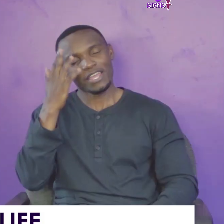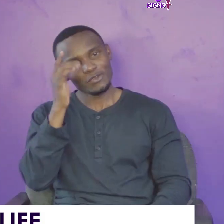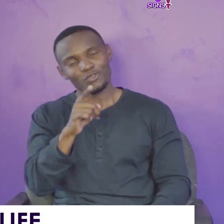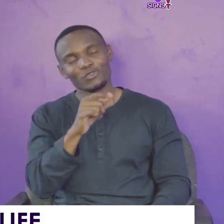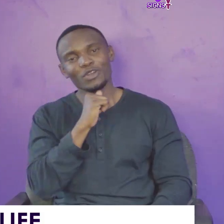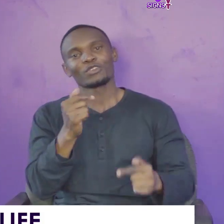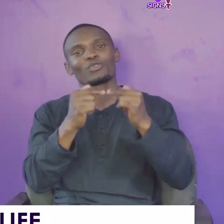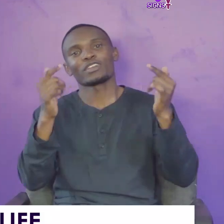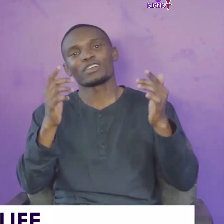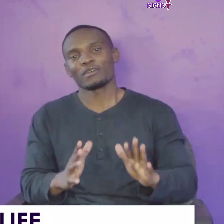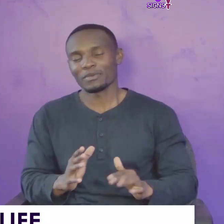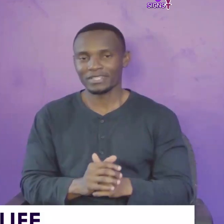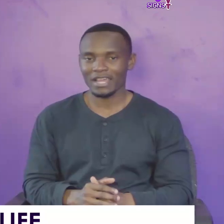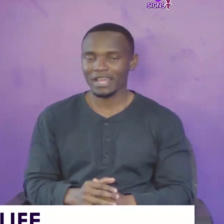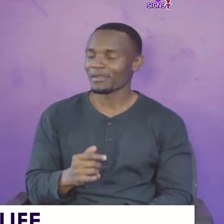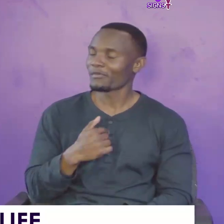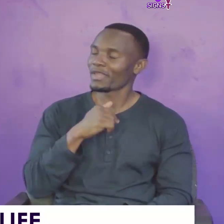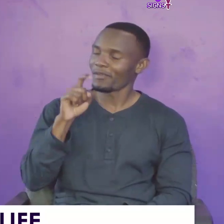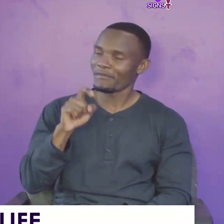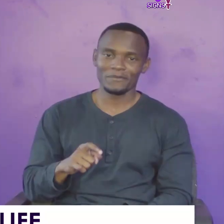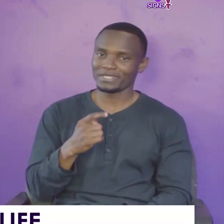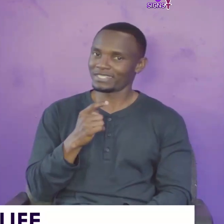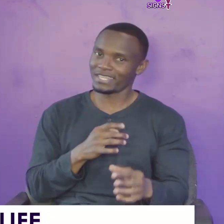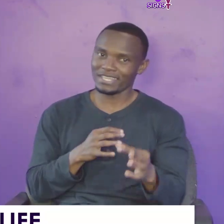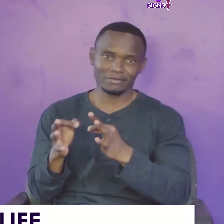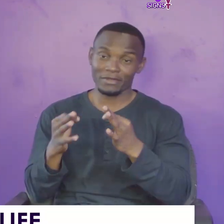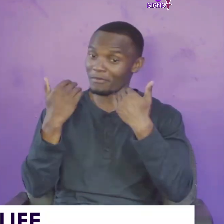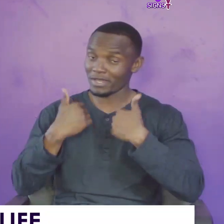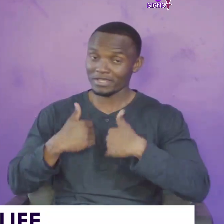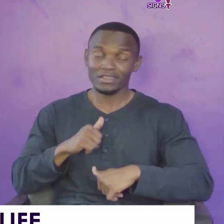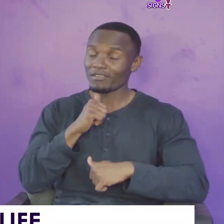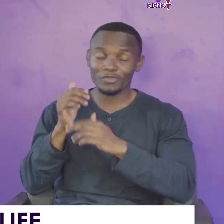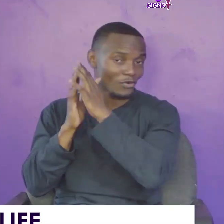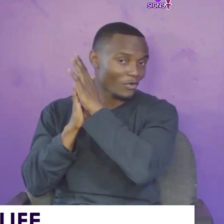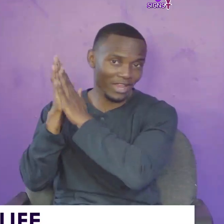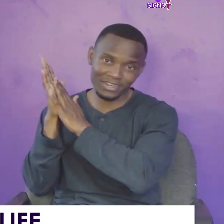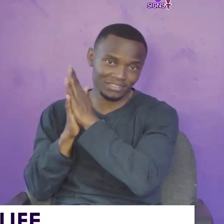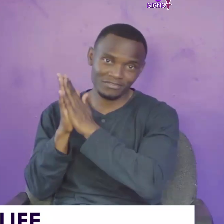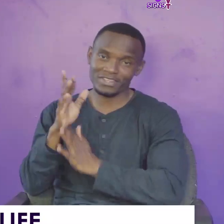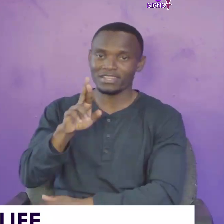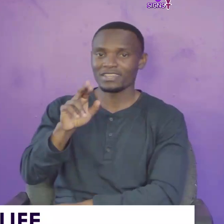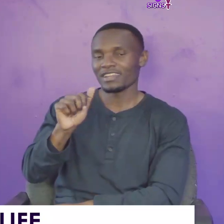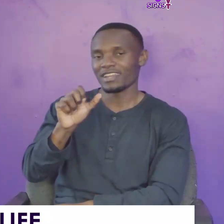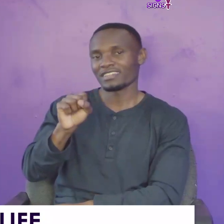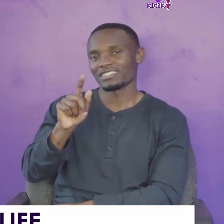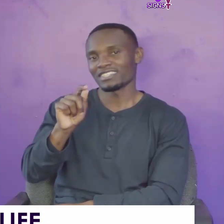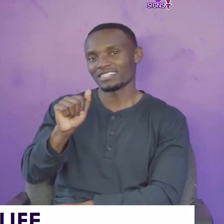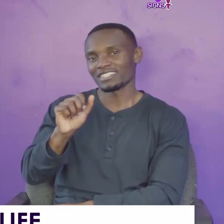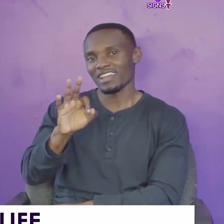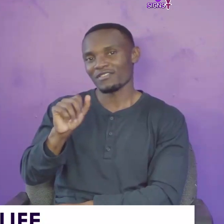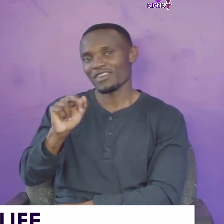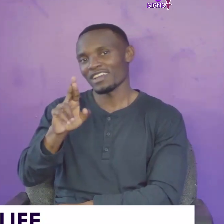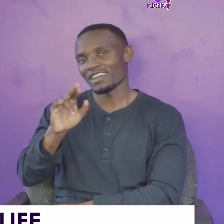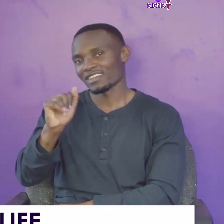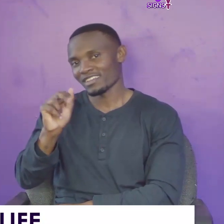I have to set the record straight. I am not a Rastafarian. I am a Christian, like I said. This is just a